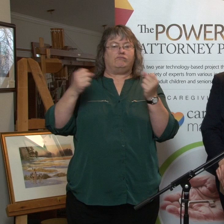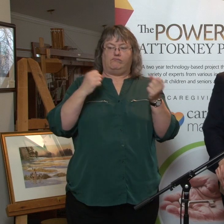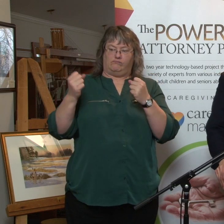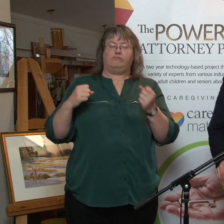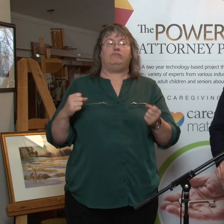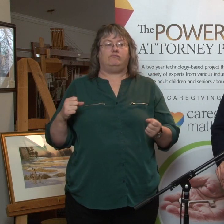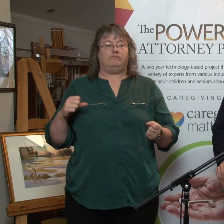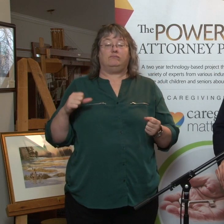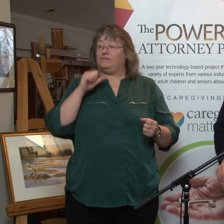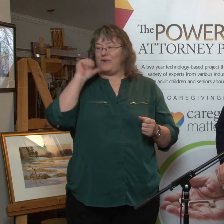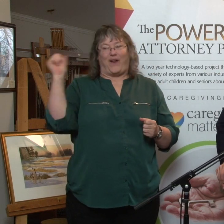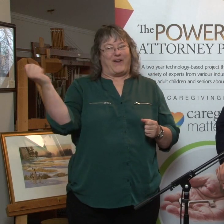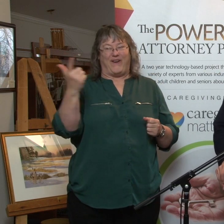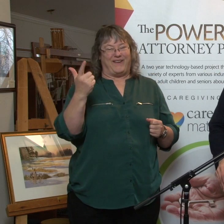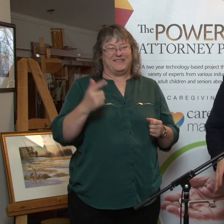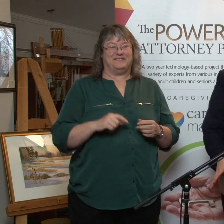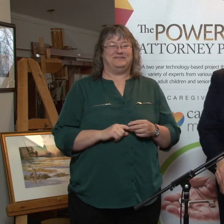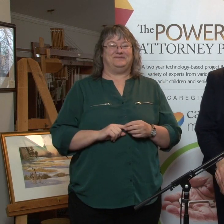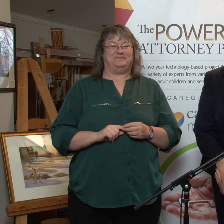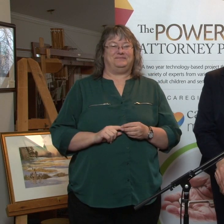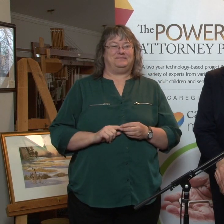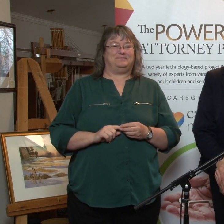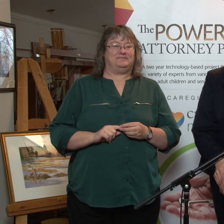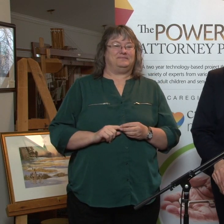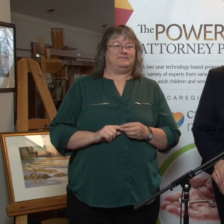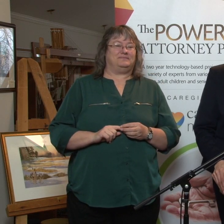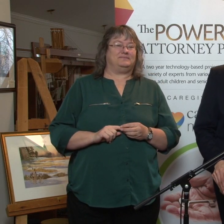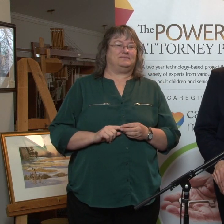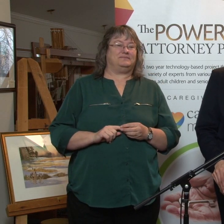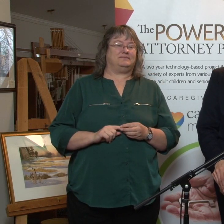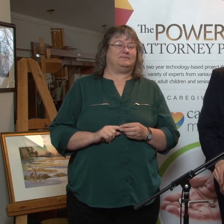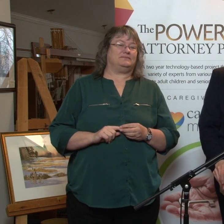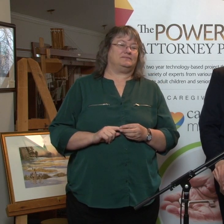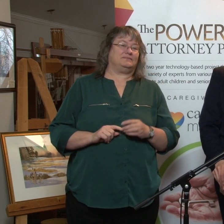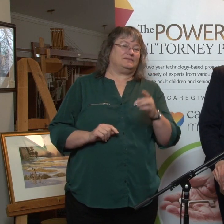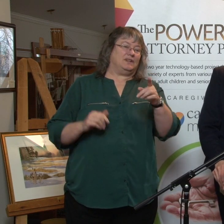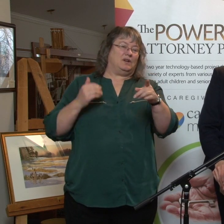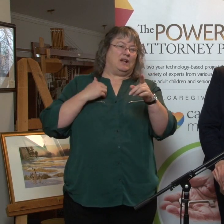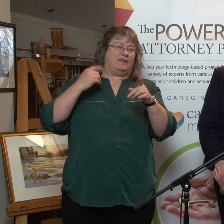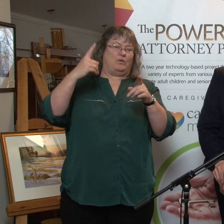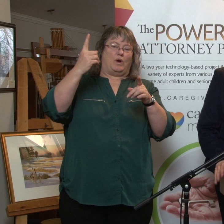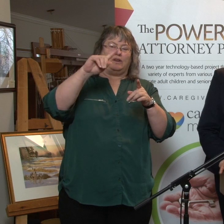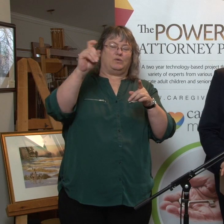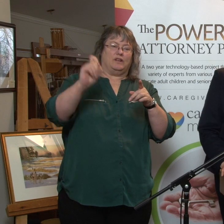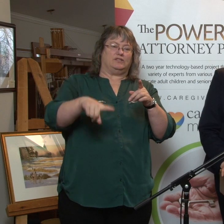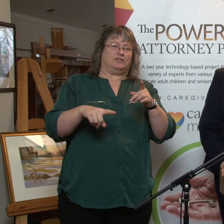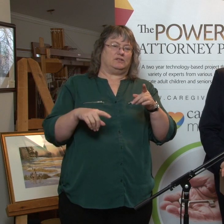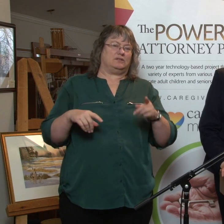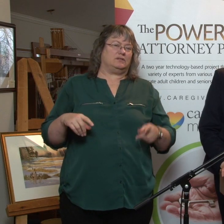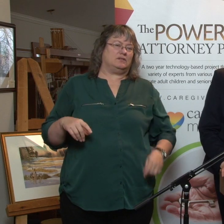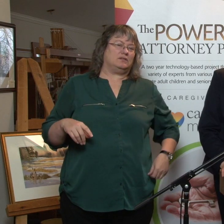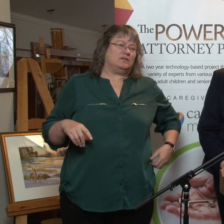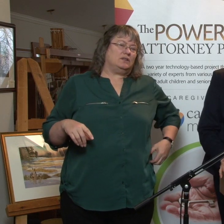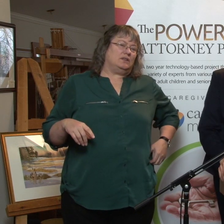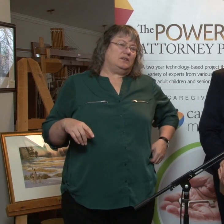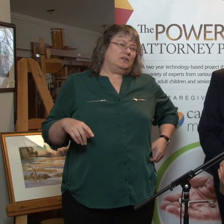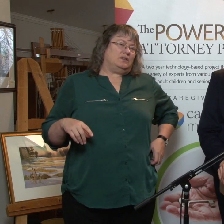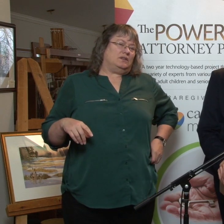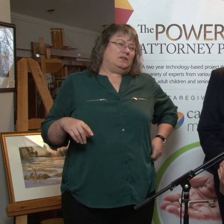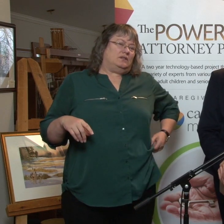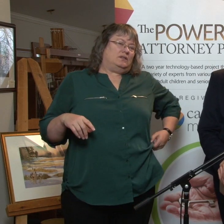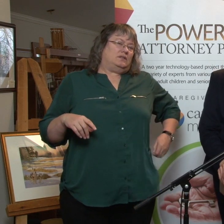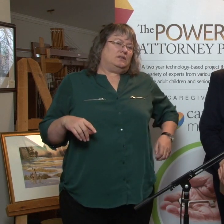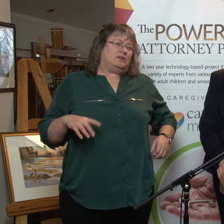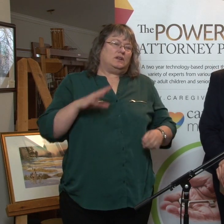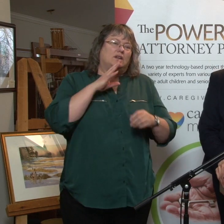Good. Not all. Not all. Joan, we have a question if you can address it. Can you go into a little bit